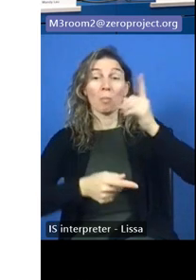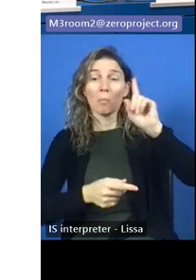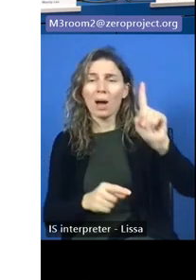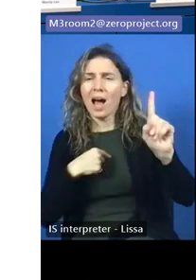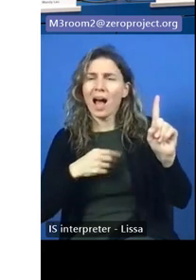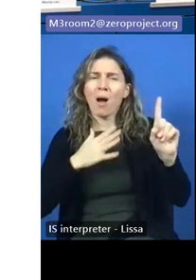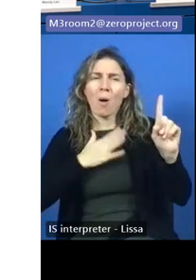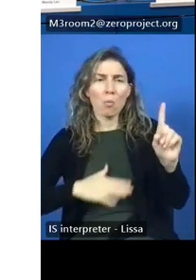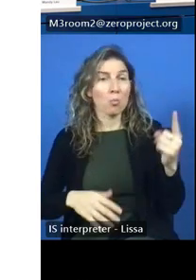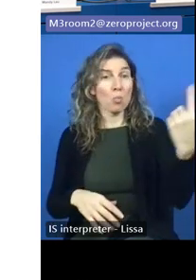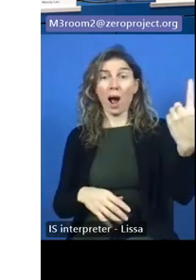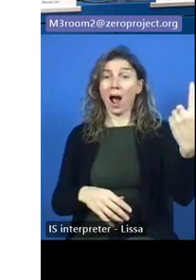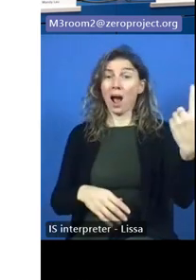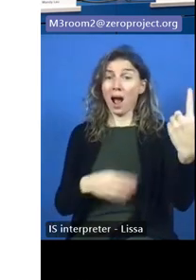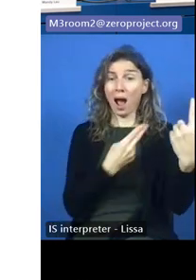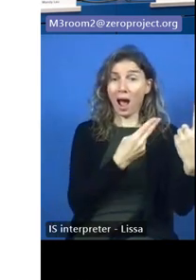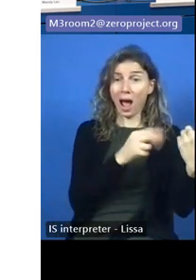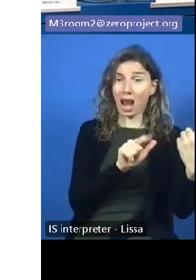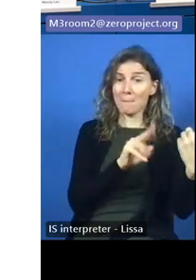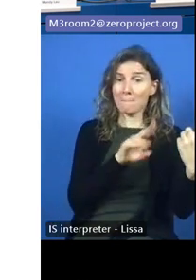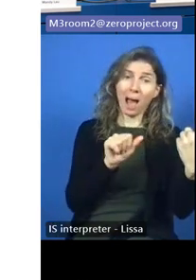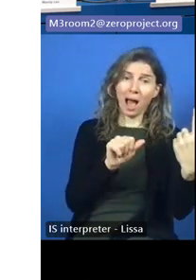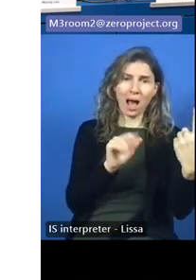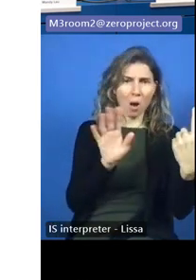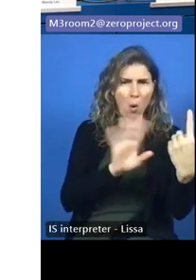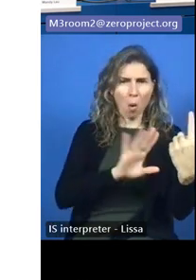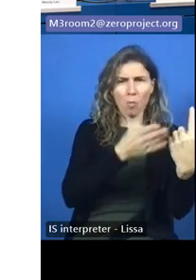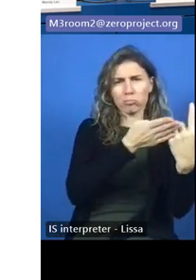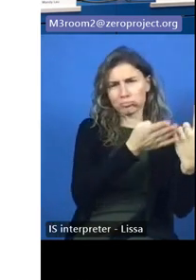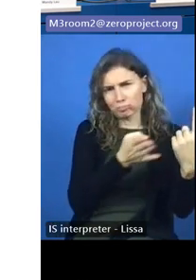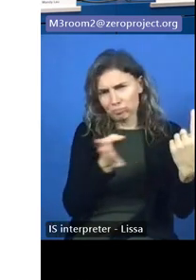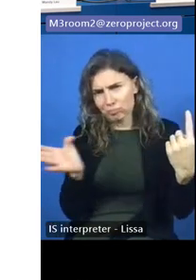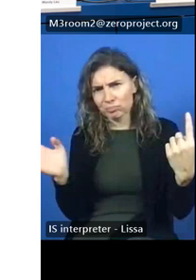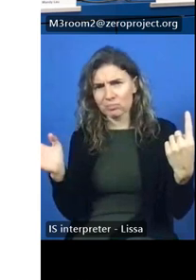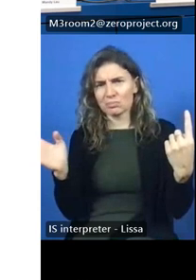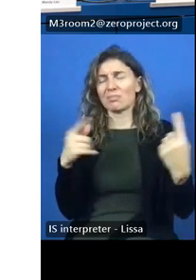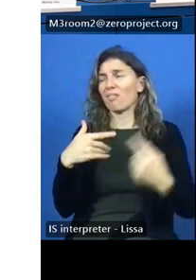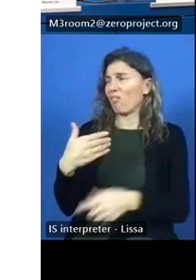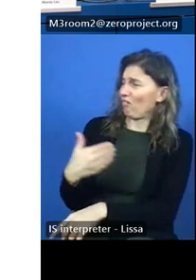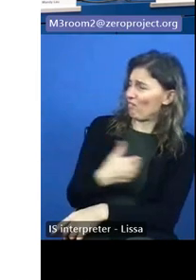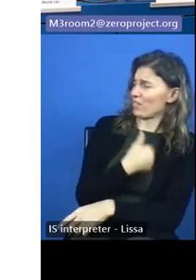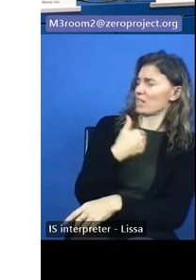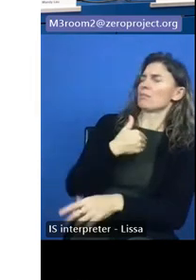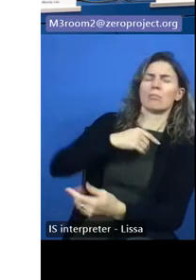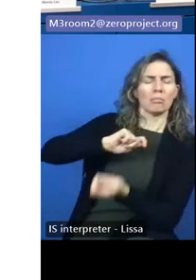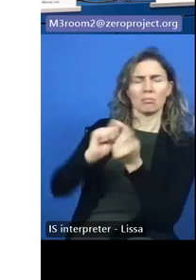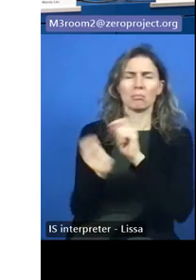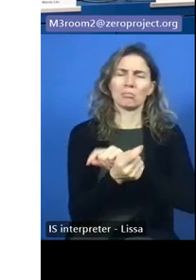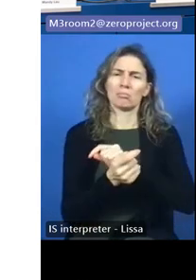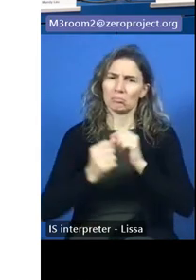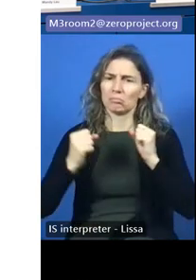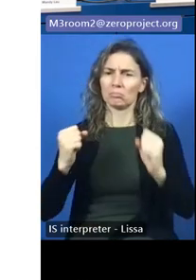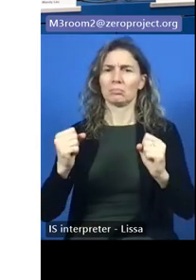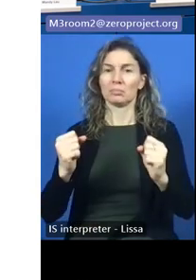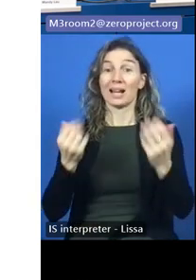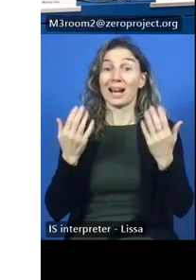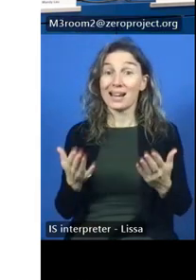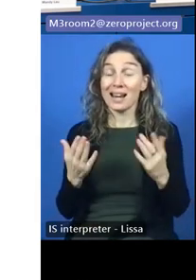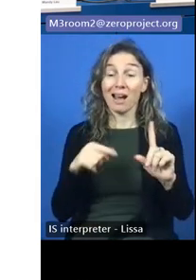more Halimas who are no longer victims, but leaders in their communities. Halima today employs